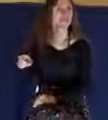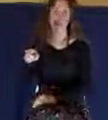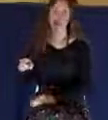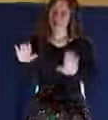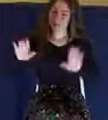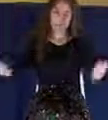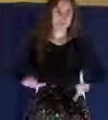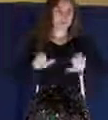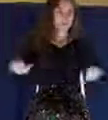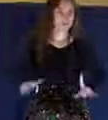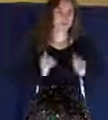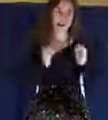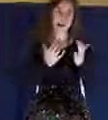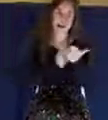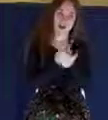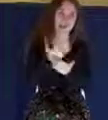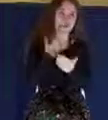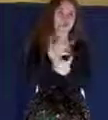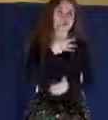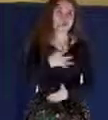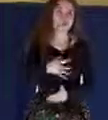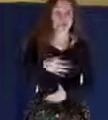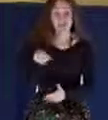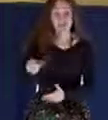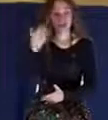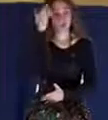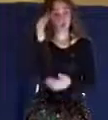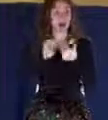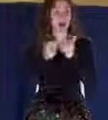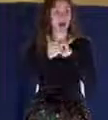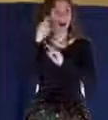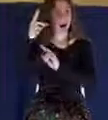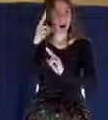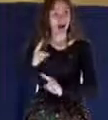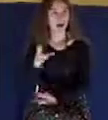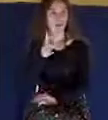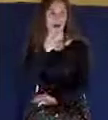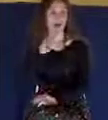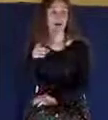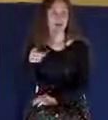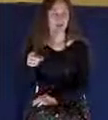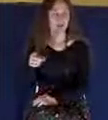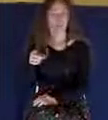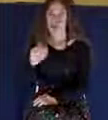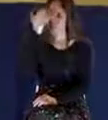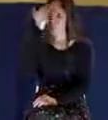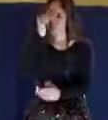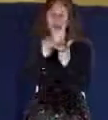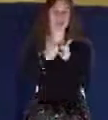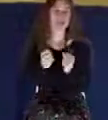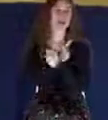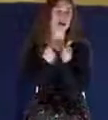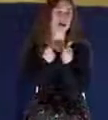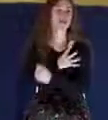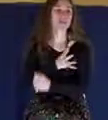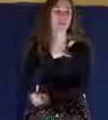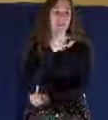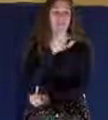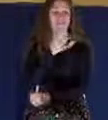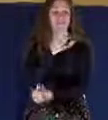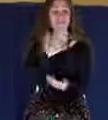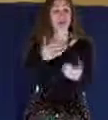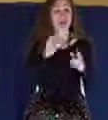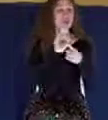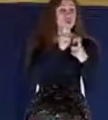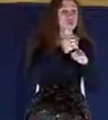notice about Ruth is that she knew how to honor her mother. She knew how to love her mother. In this case, it was her mother-in-law, but it's the